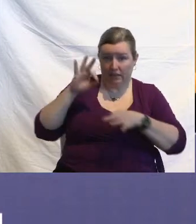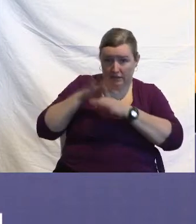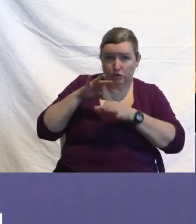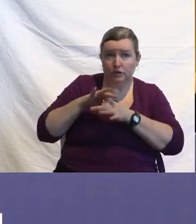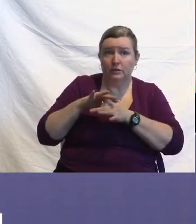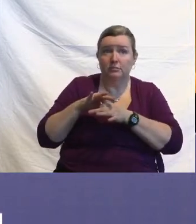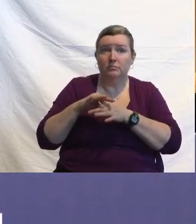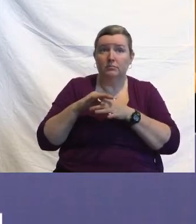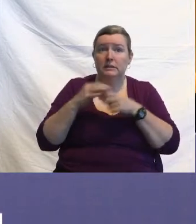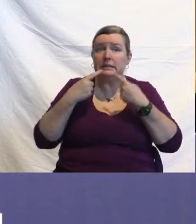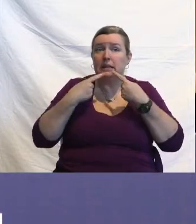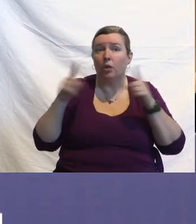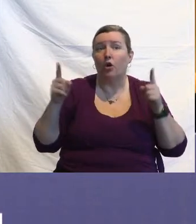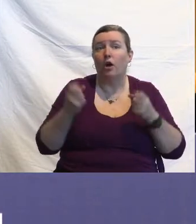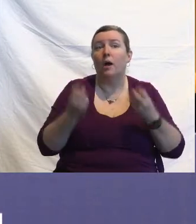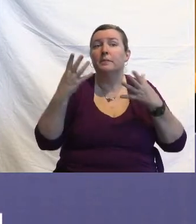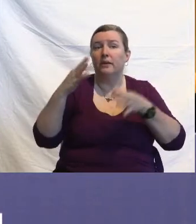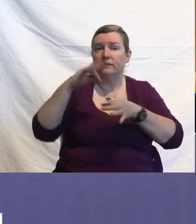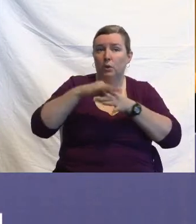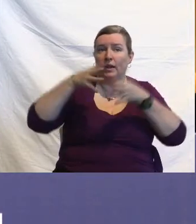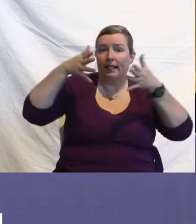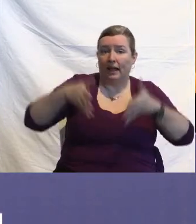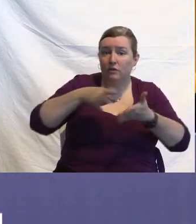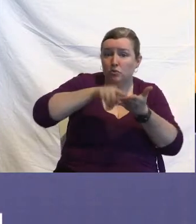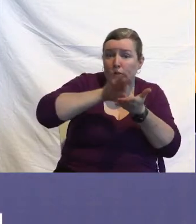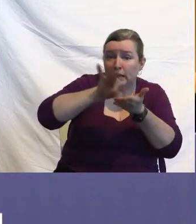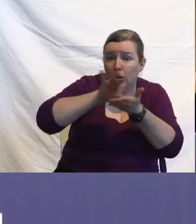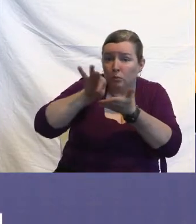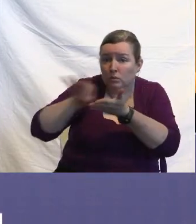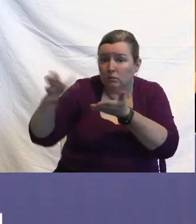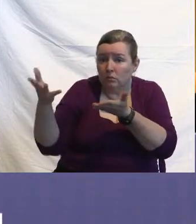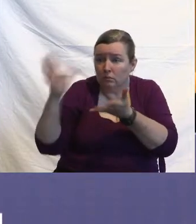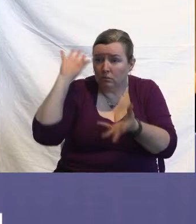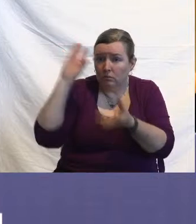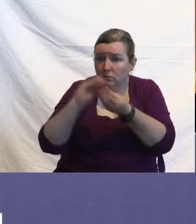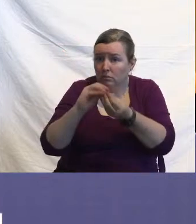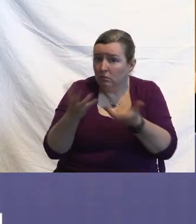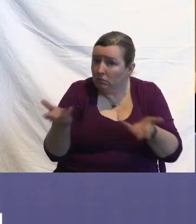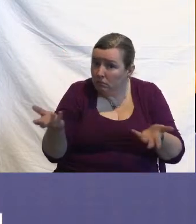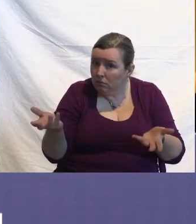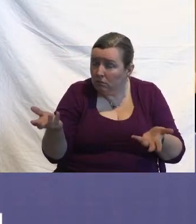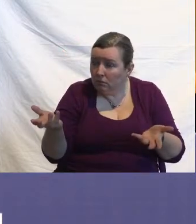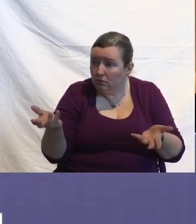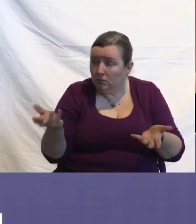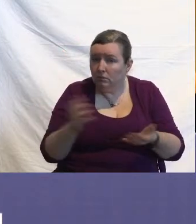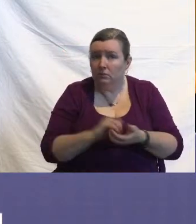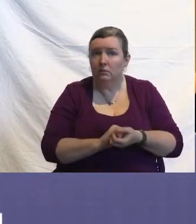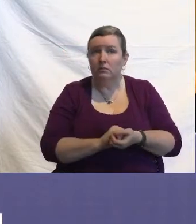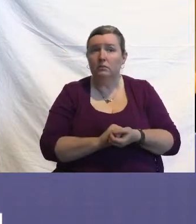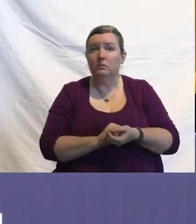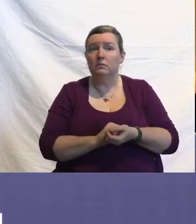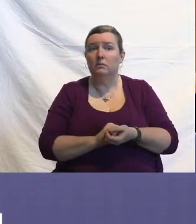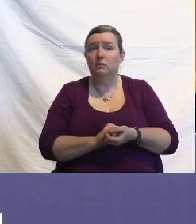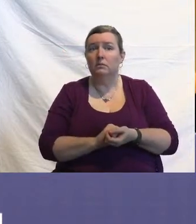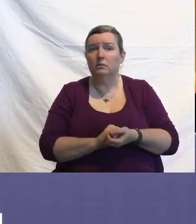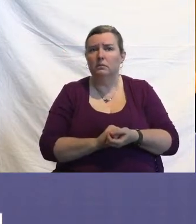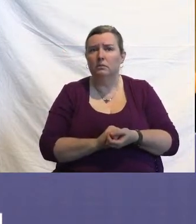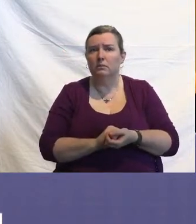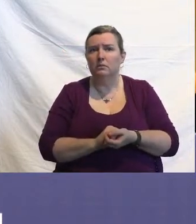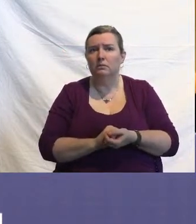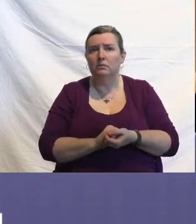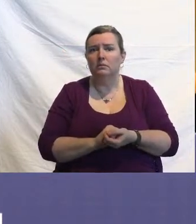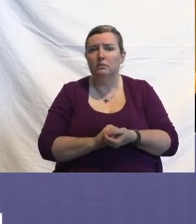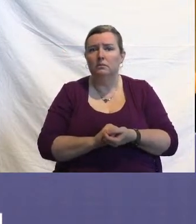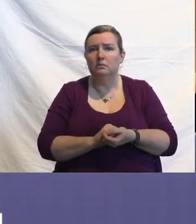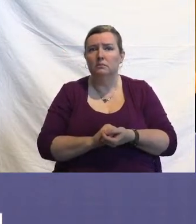have remaining to count tonight? Because theoretically every vote should be at least in, if not counted by tonight. And then also election results